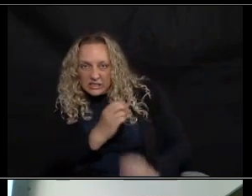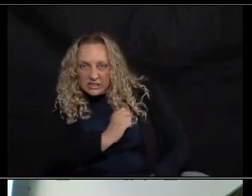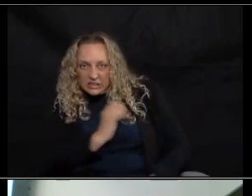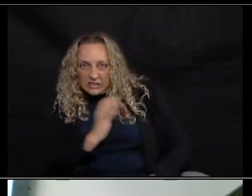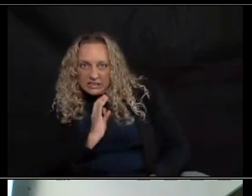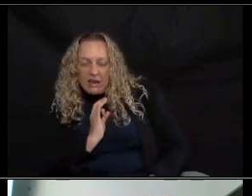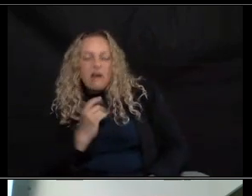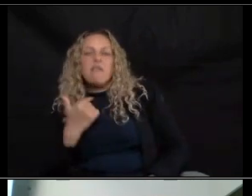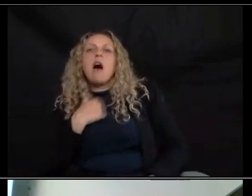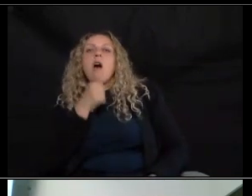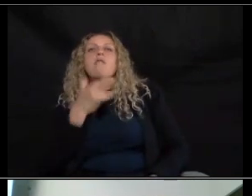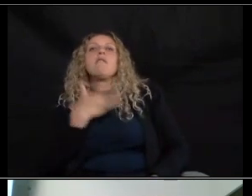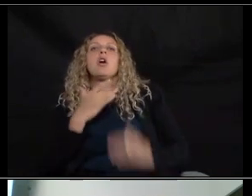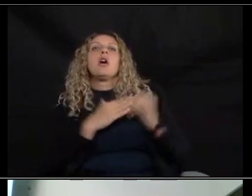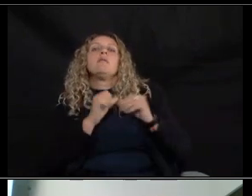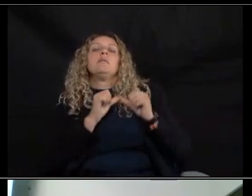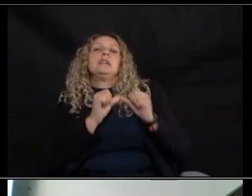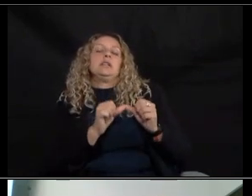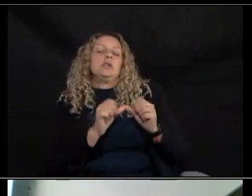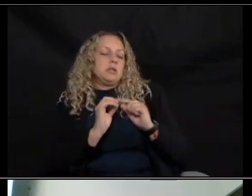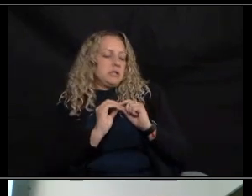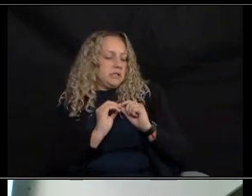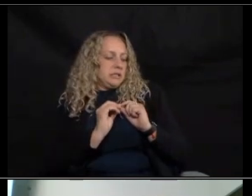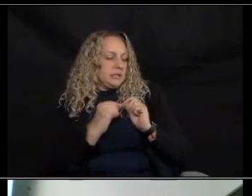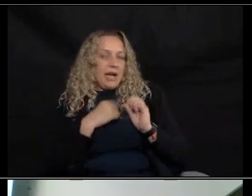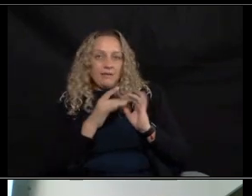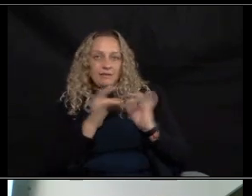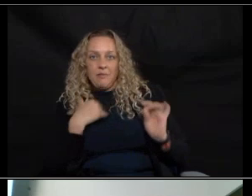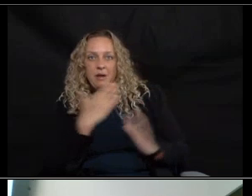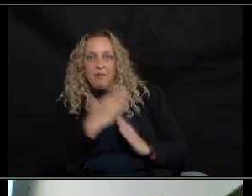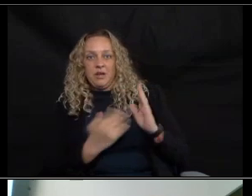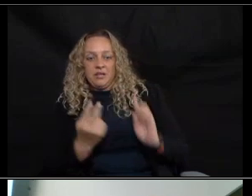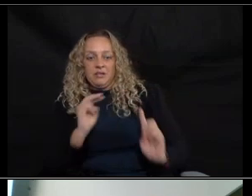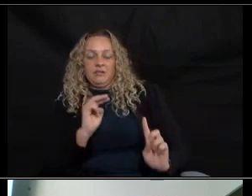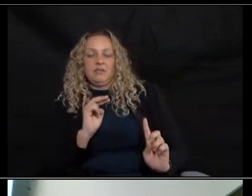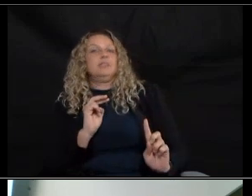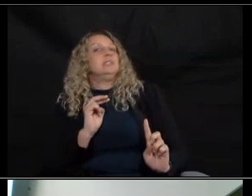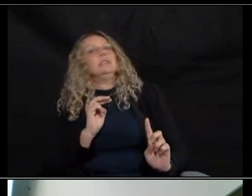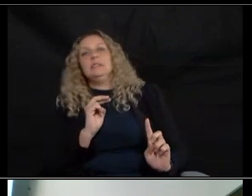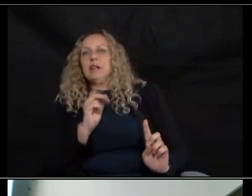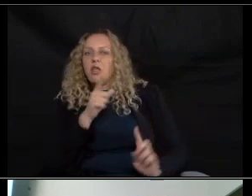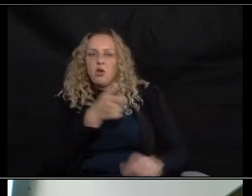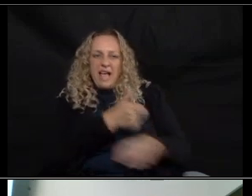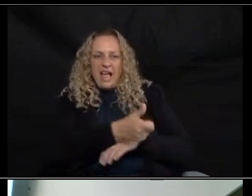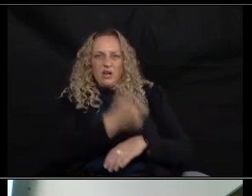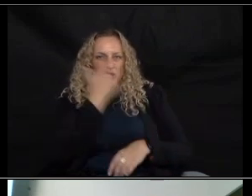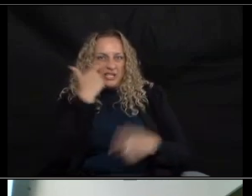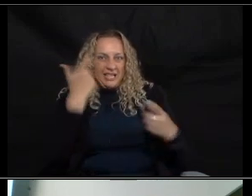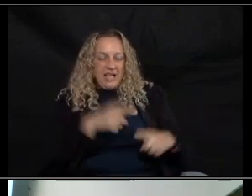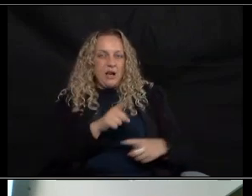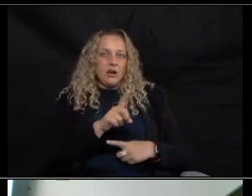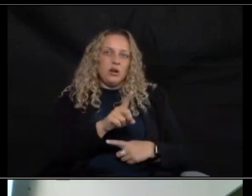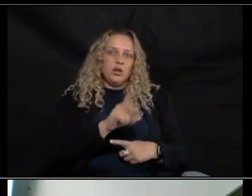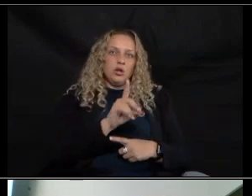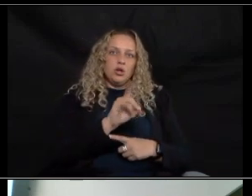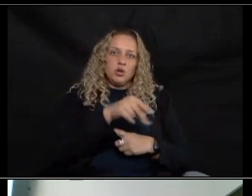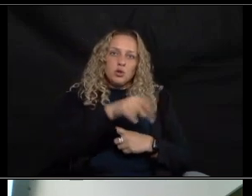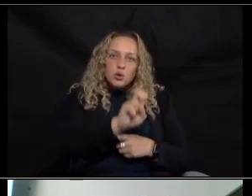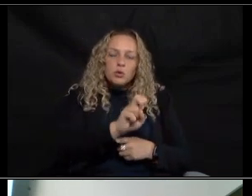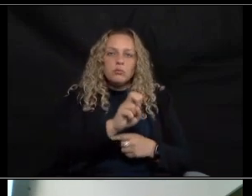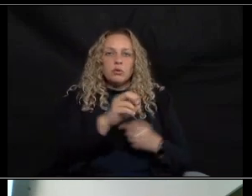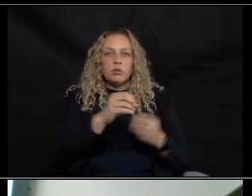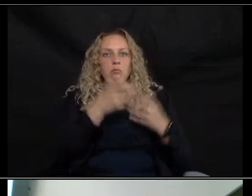I don't feel comfortable continuing. I've stated my piece. I think that if those accusations were just made, the word duped was used multiple times